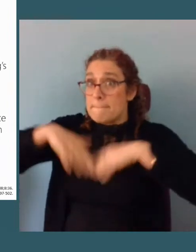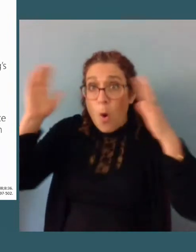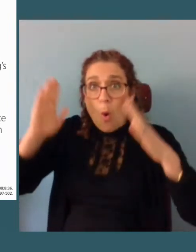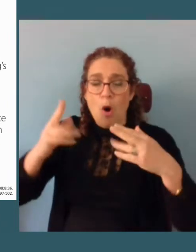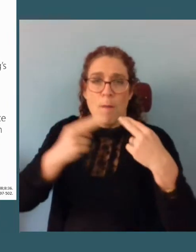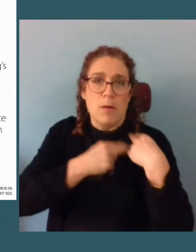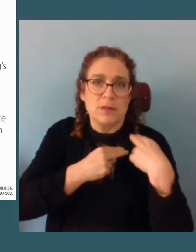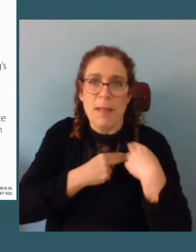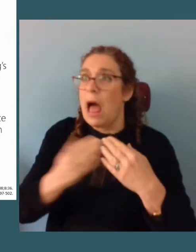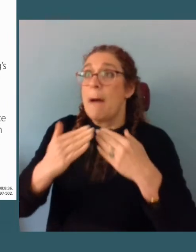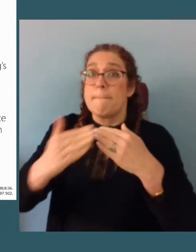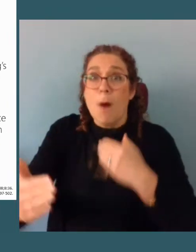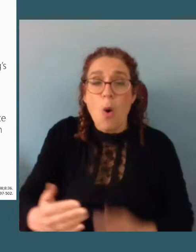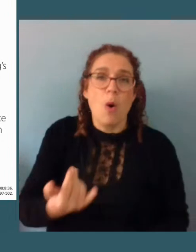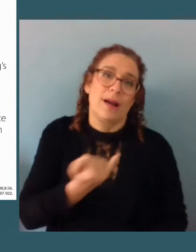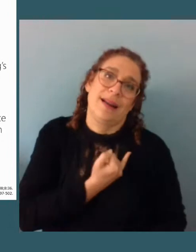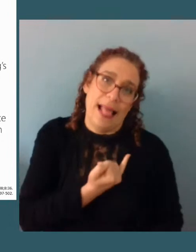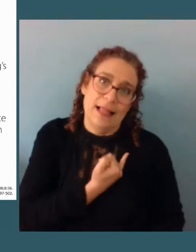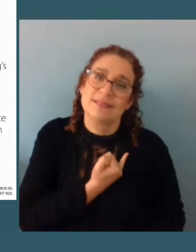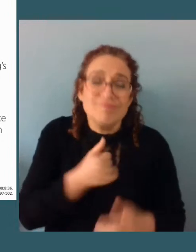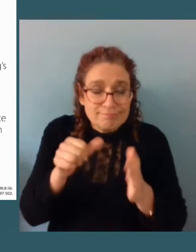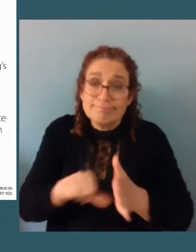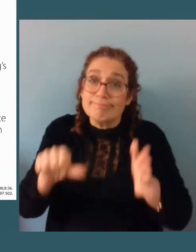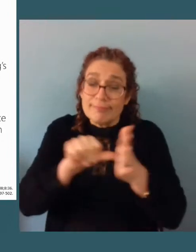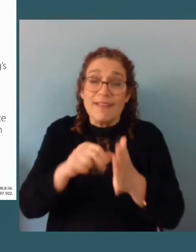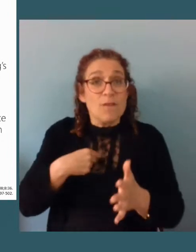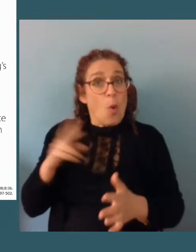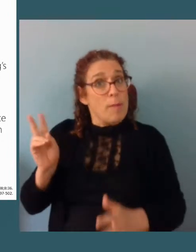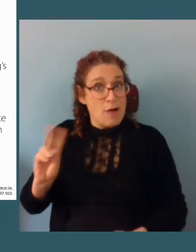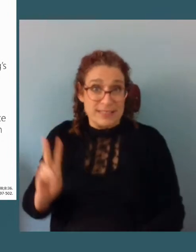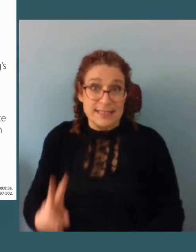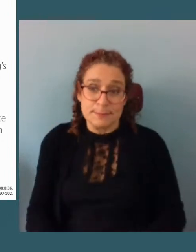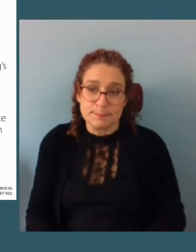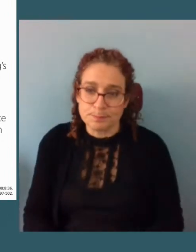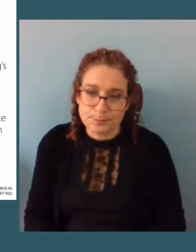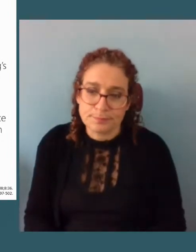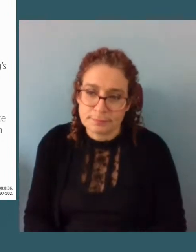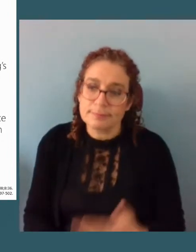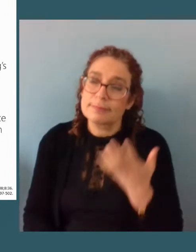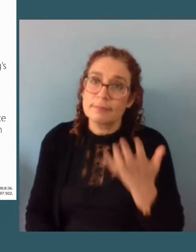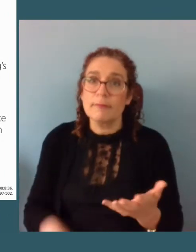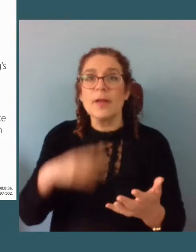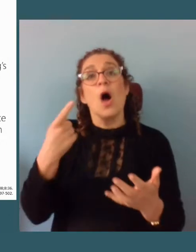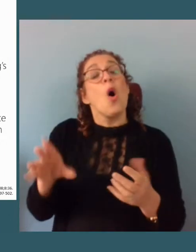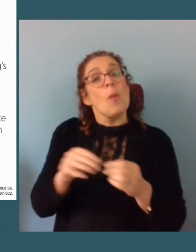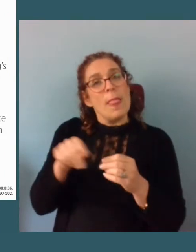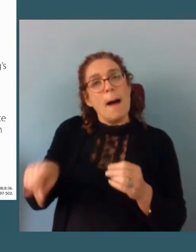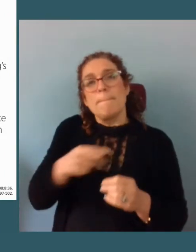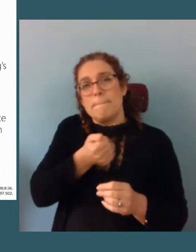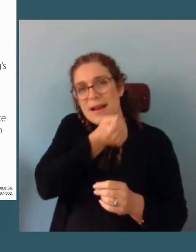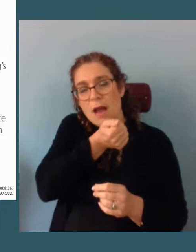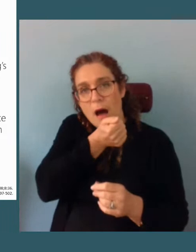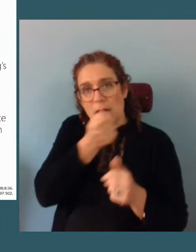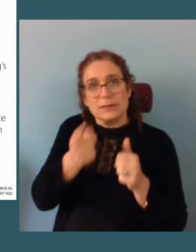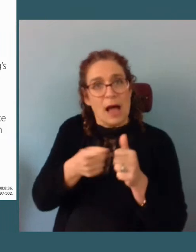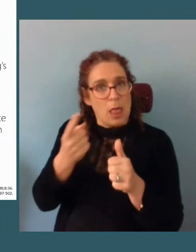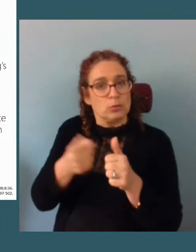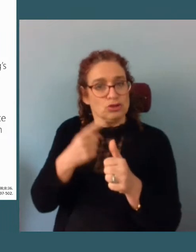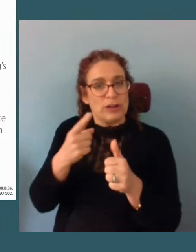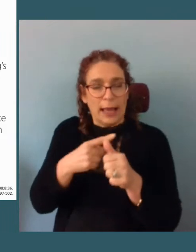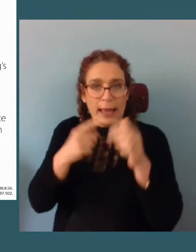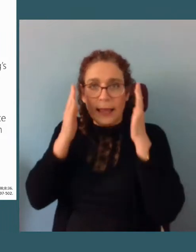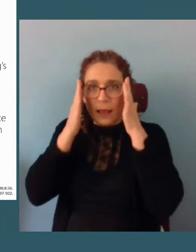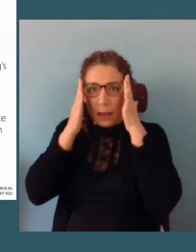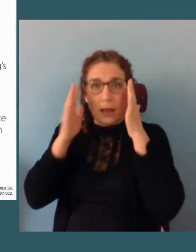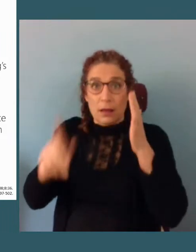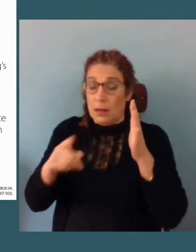of the parents we see. We know that especially with peanut allergy, knowledge is required from a